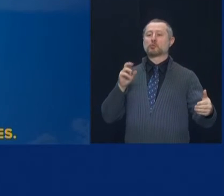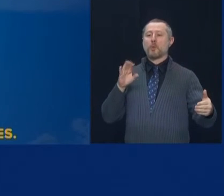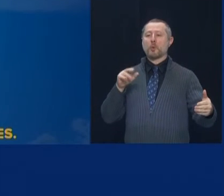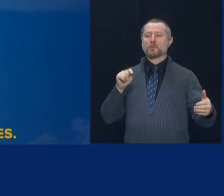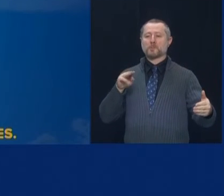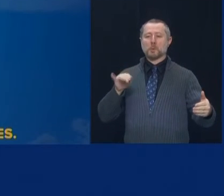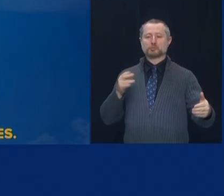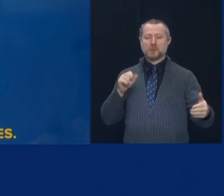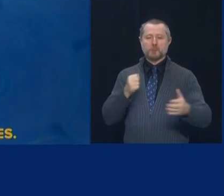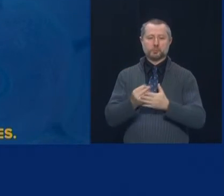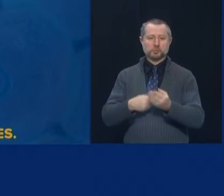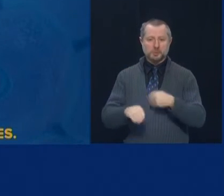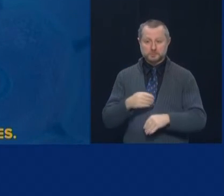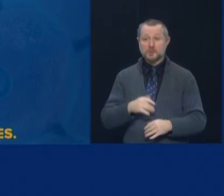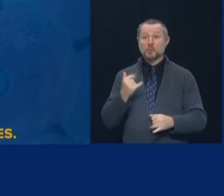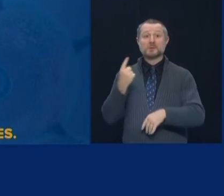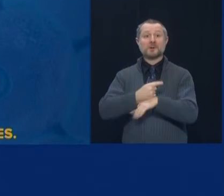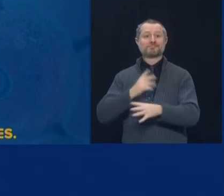Believe it or not,